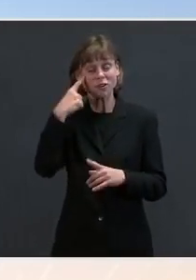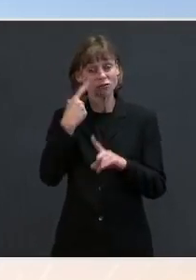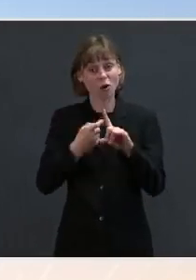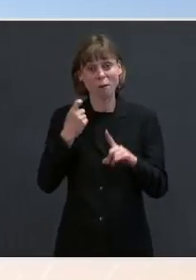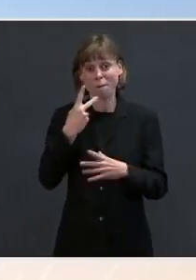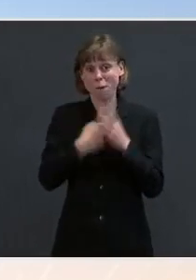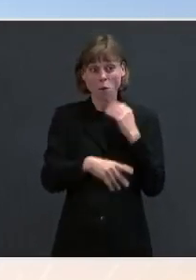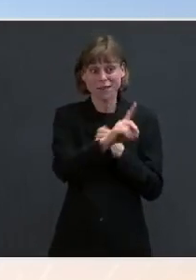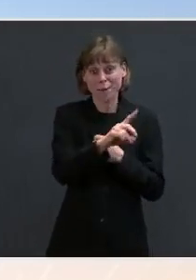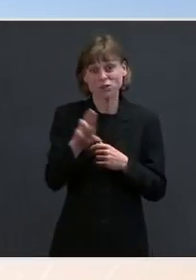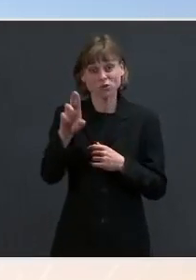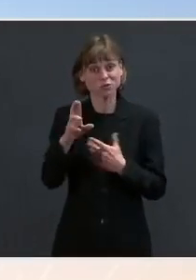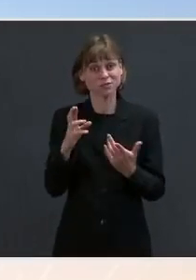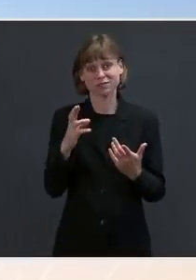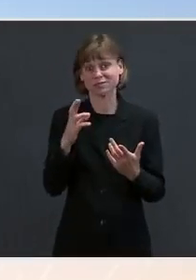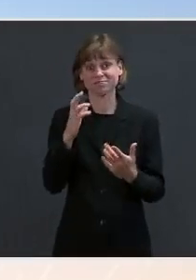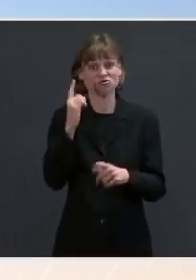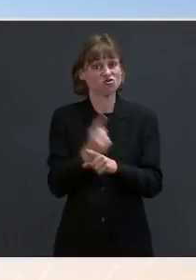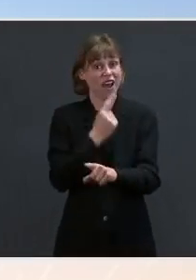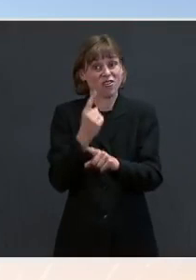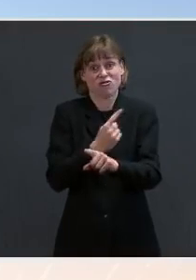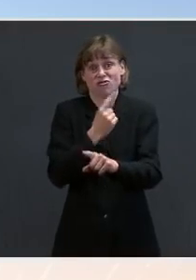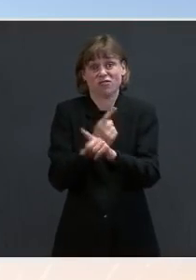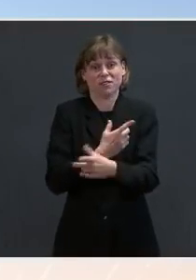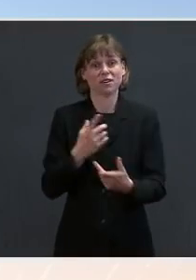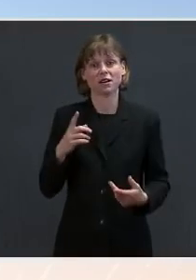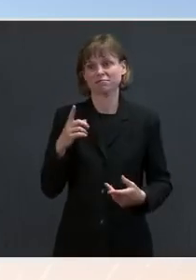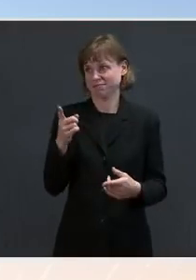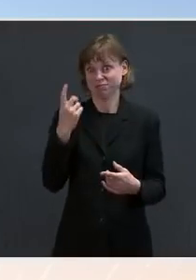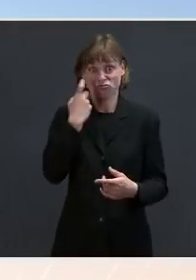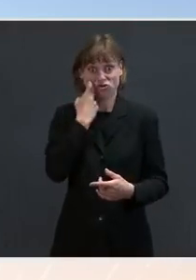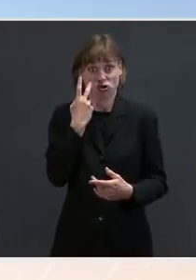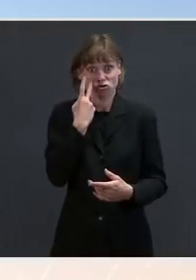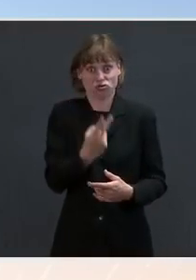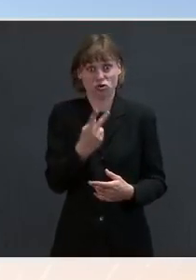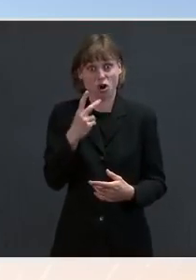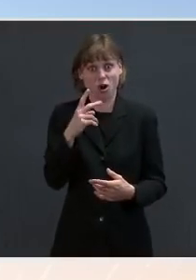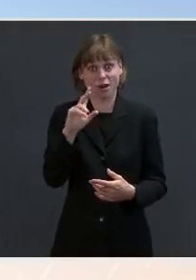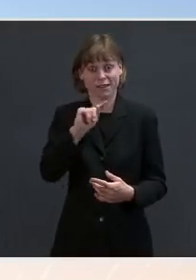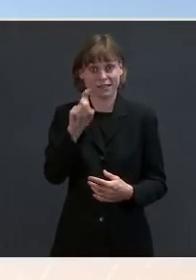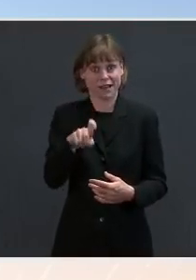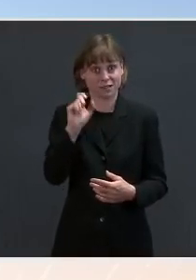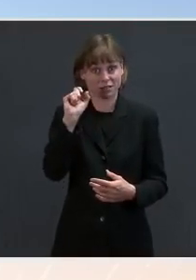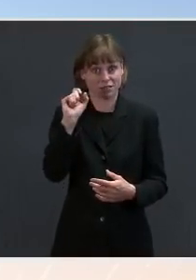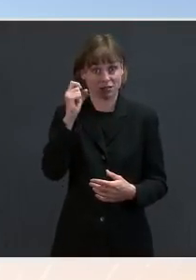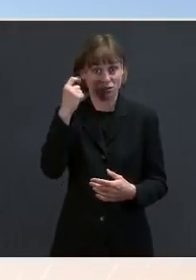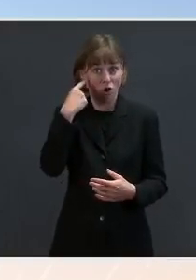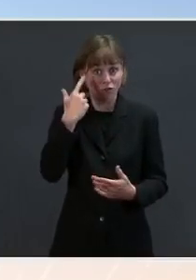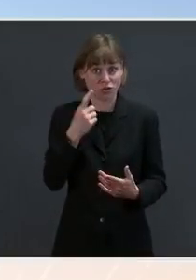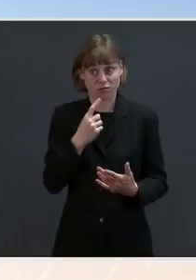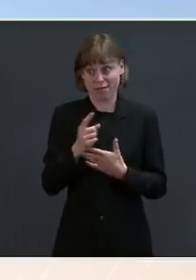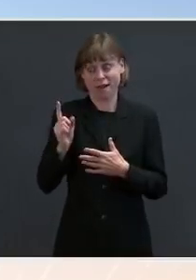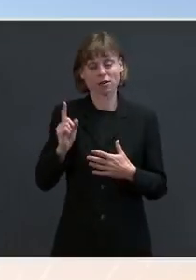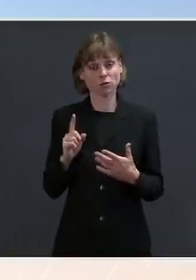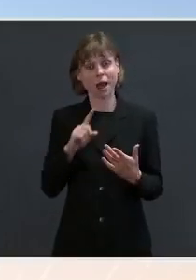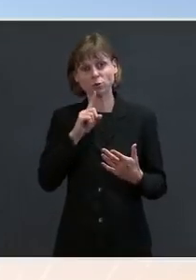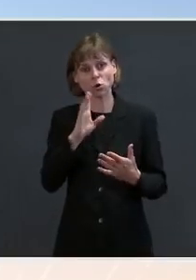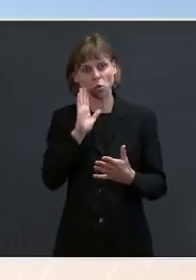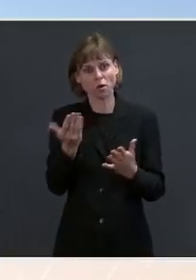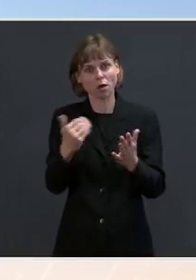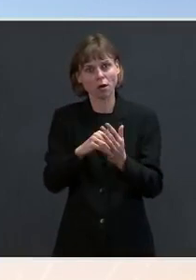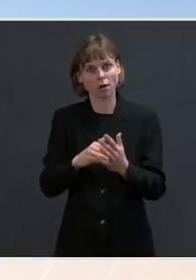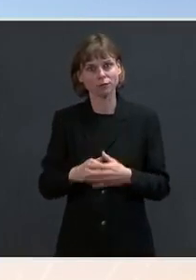governor last Friday, and I'm sure he will raise this the next opportunity he has. On the president's goal